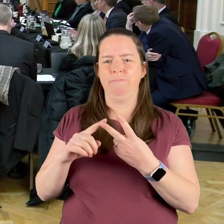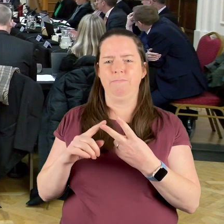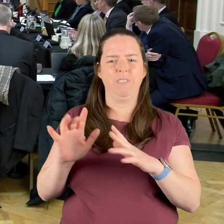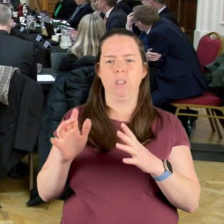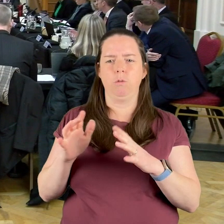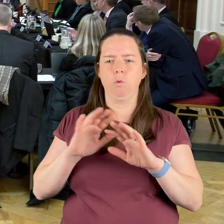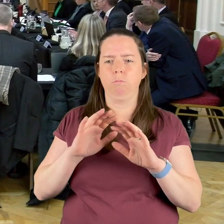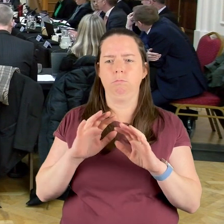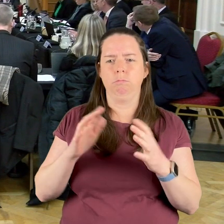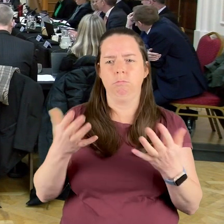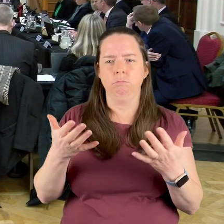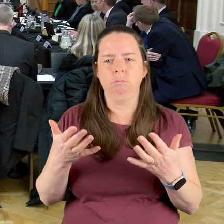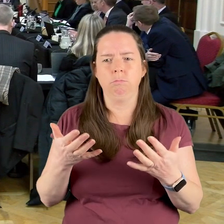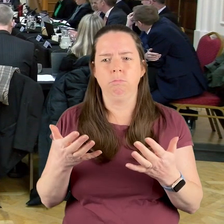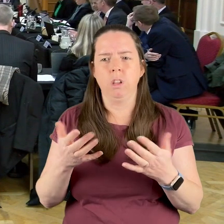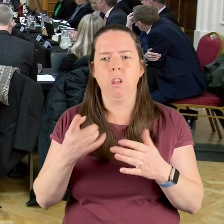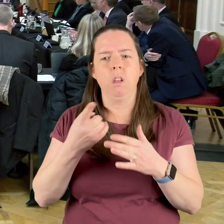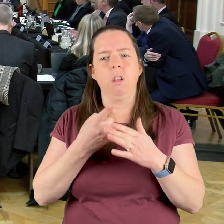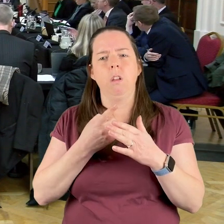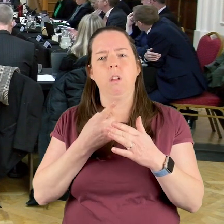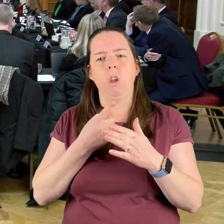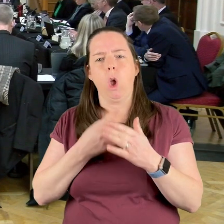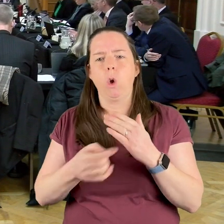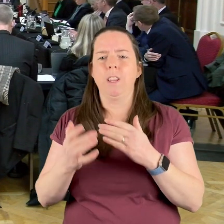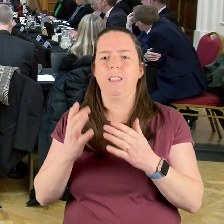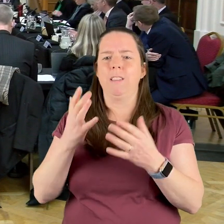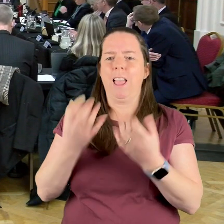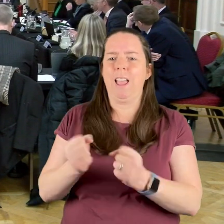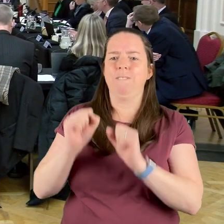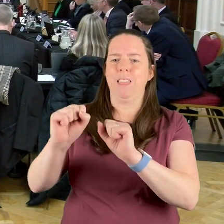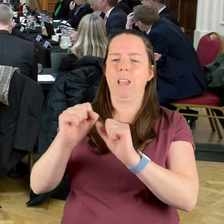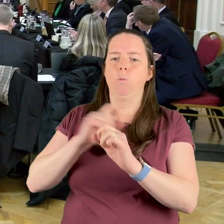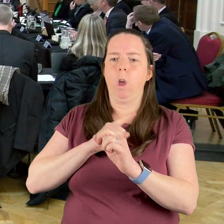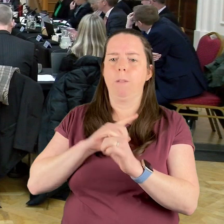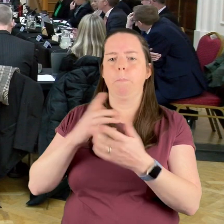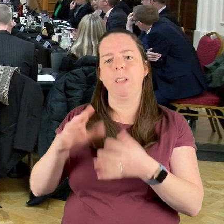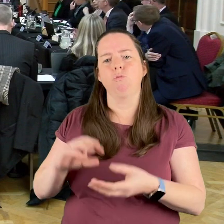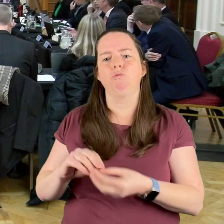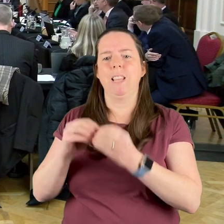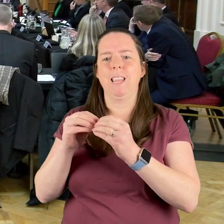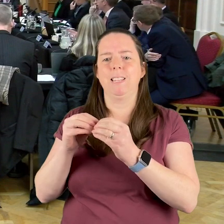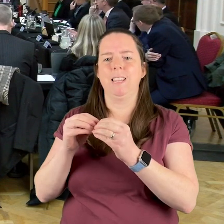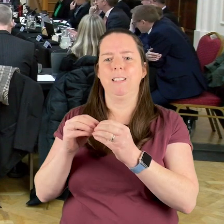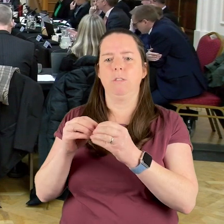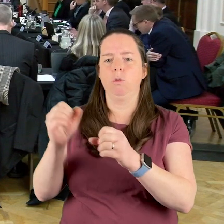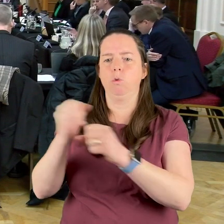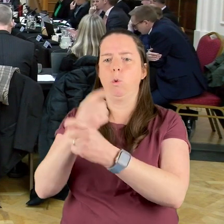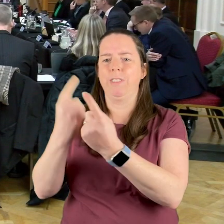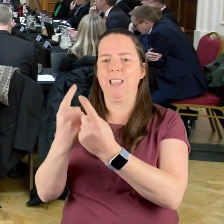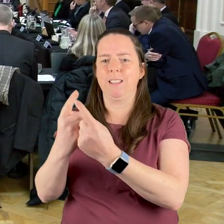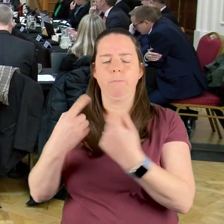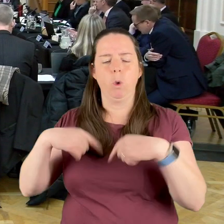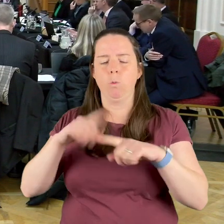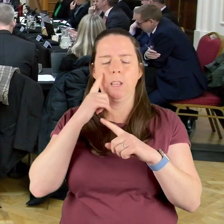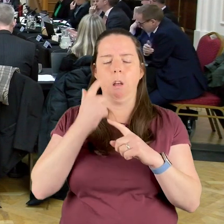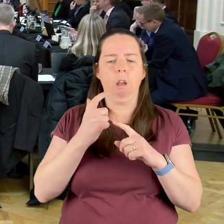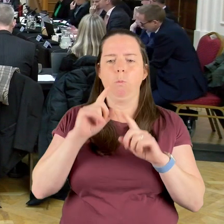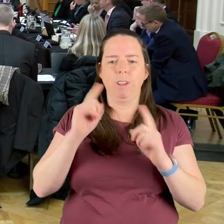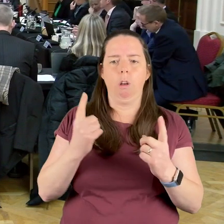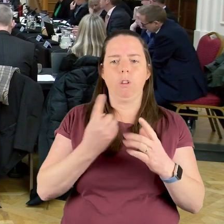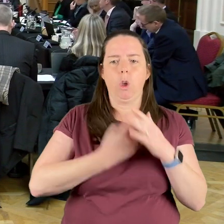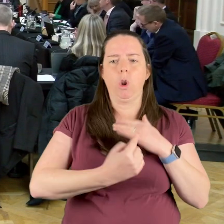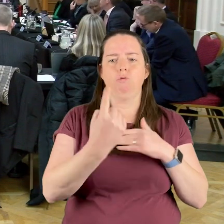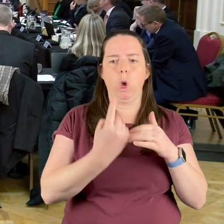individual statutory organisations. It's not a thing in of itself. It only exists because we've created it to